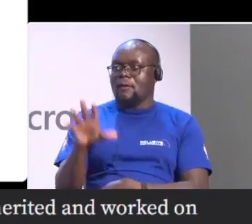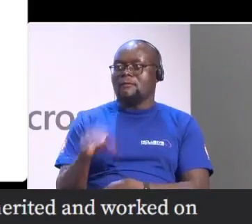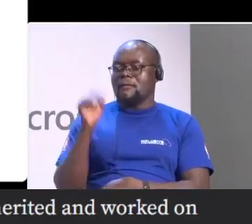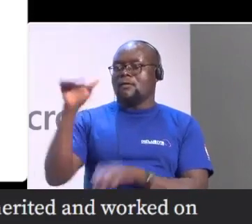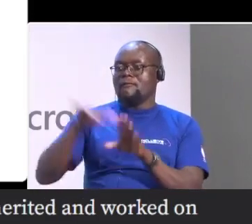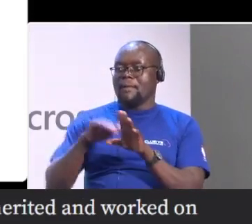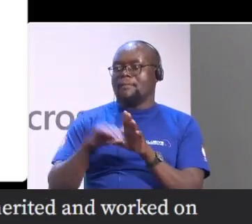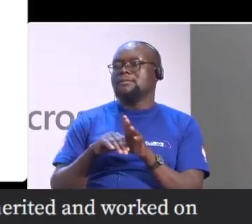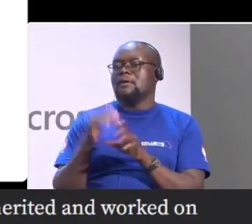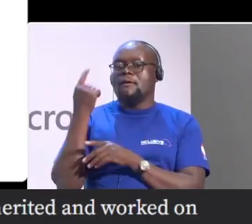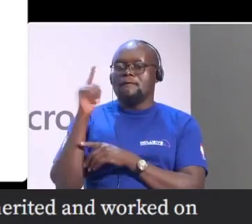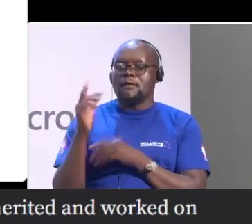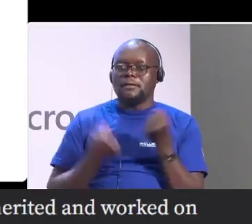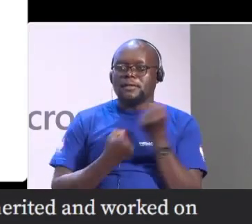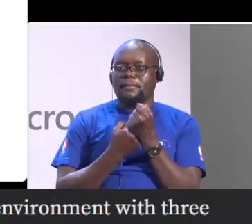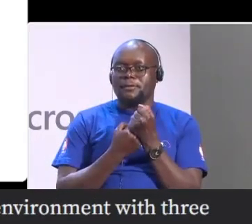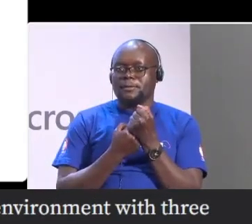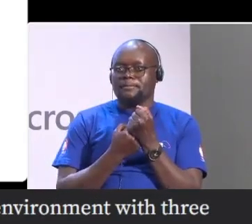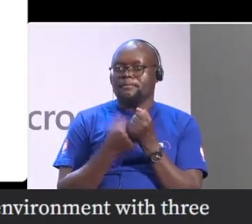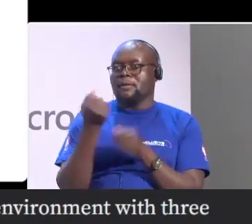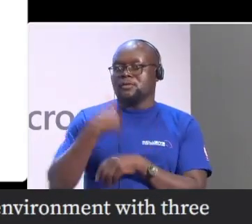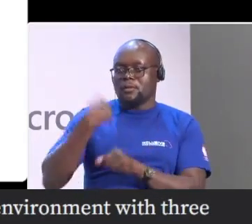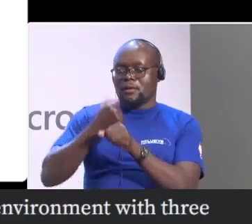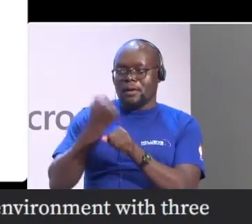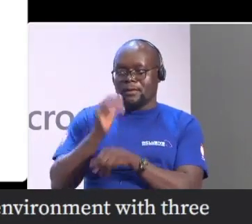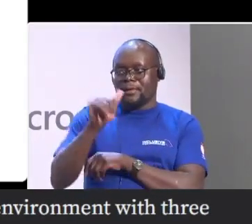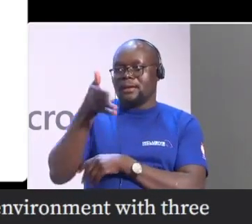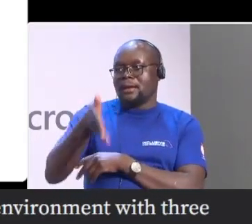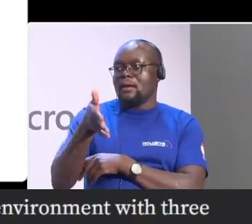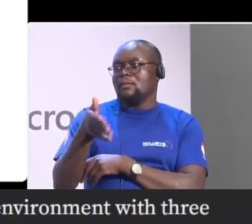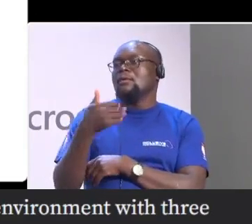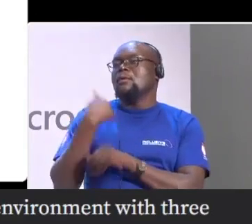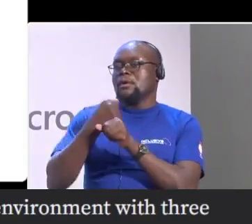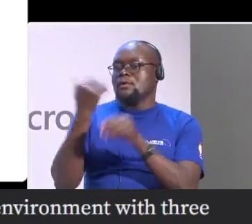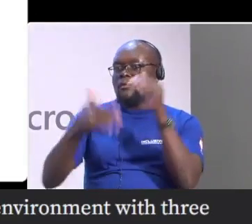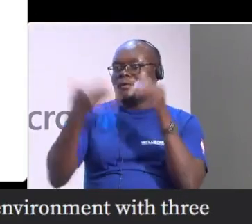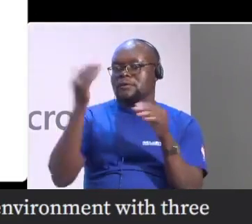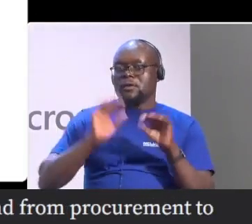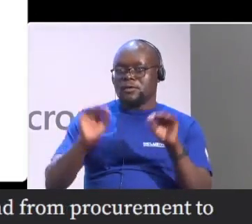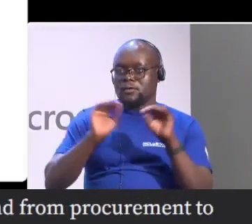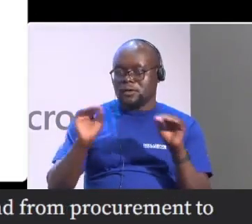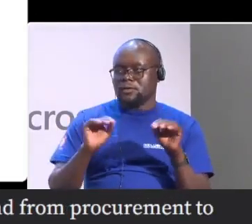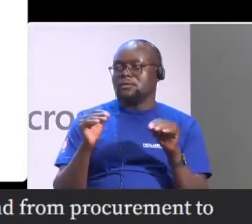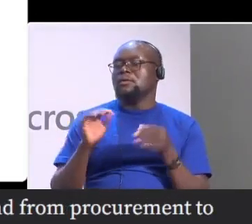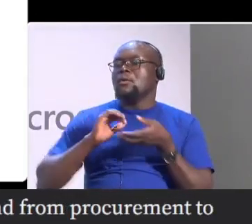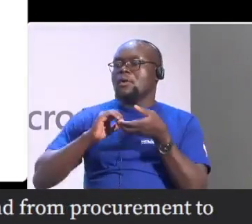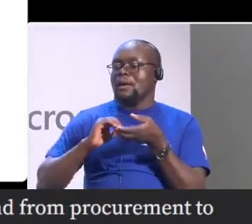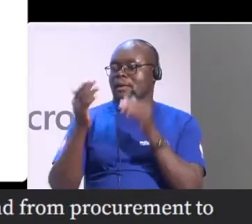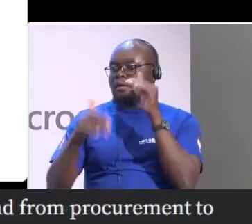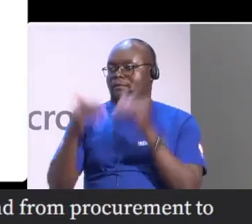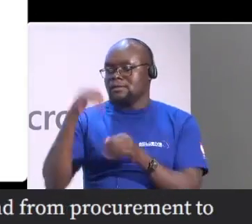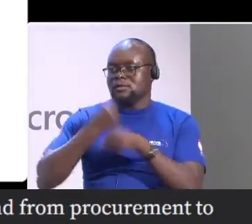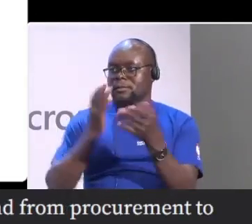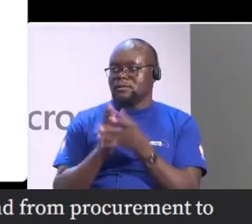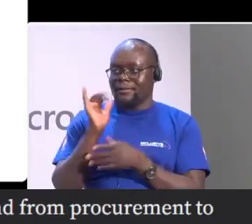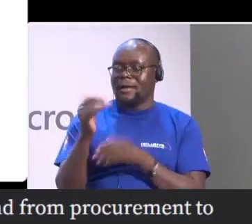members are crying for support in. So we're working on that right now. We do professional education. We collaborate with universities to make